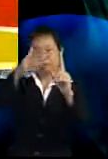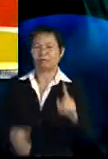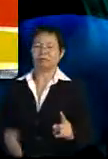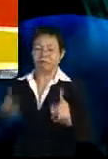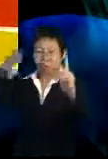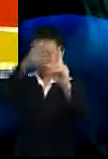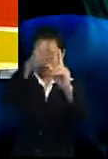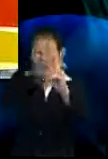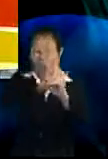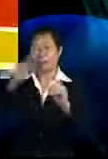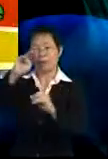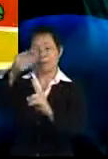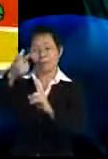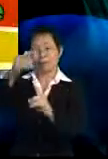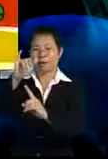and magnitude.